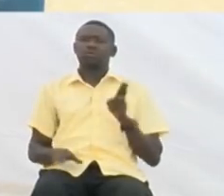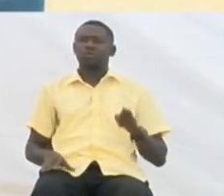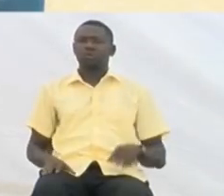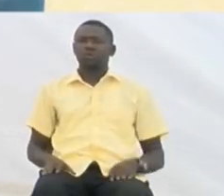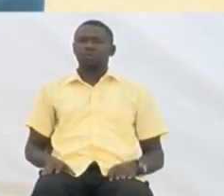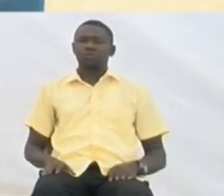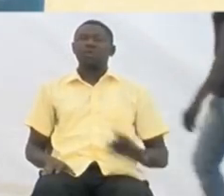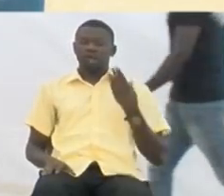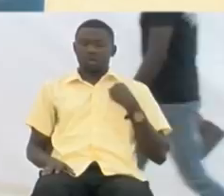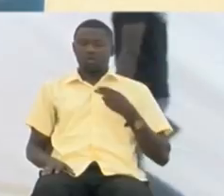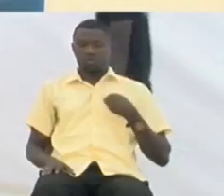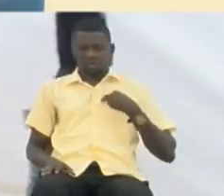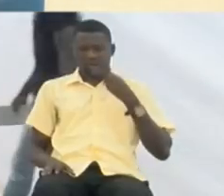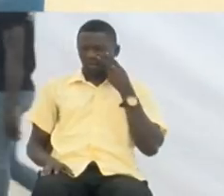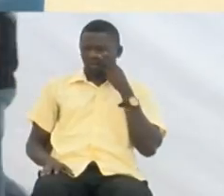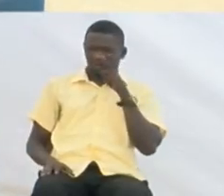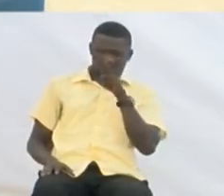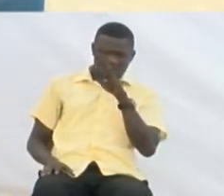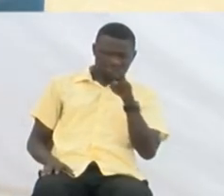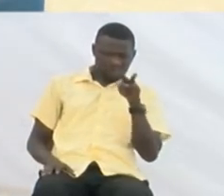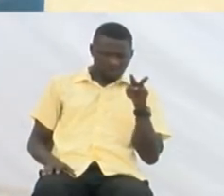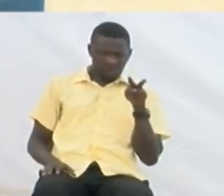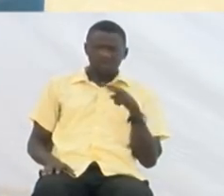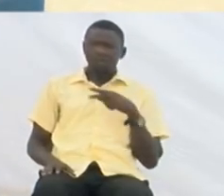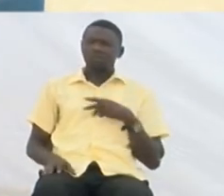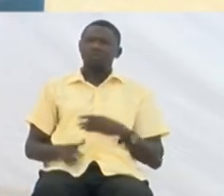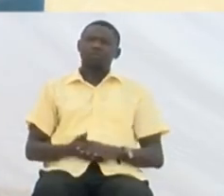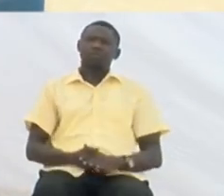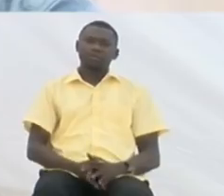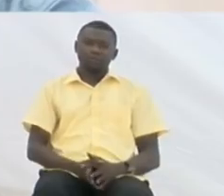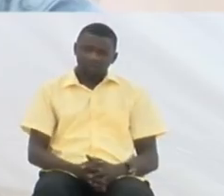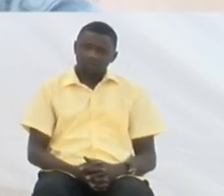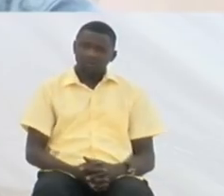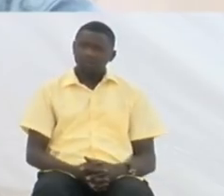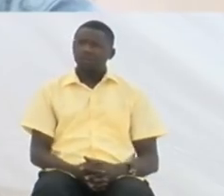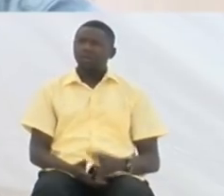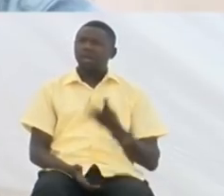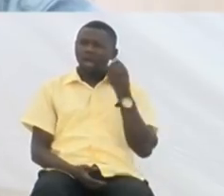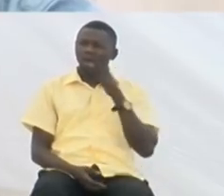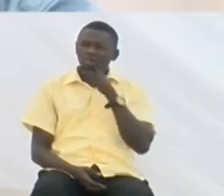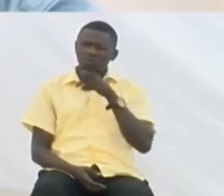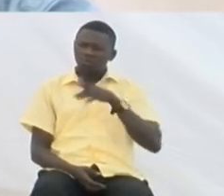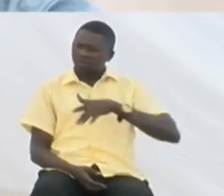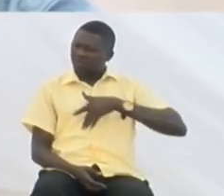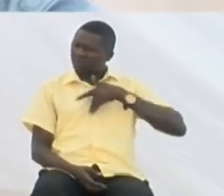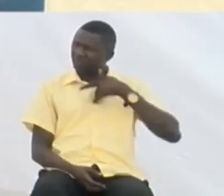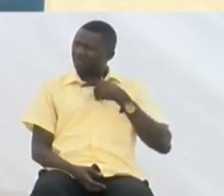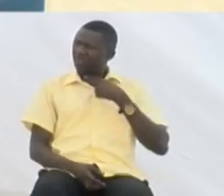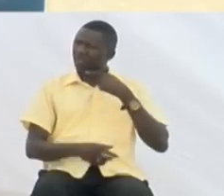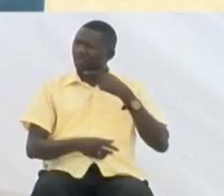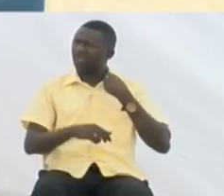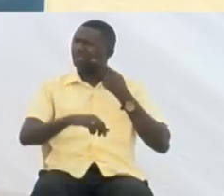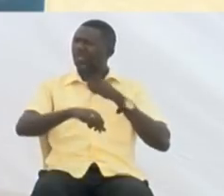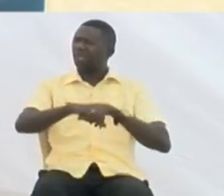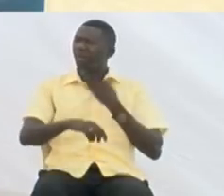village. That was how I saw the whole issue. How did you feel at the time? Ako